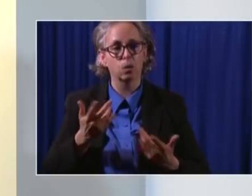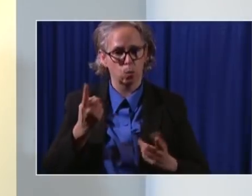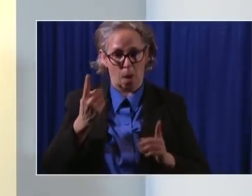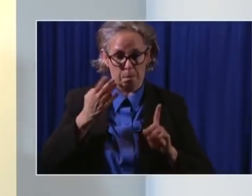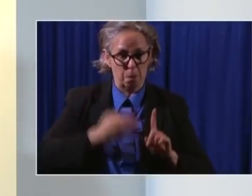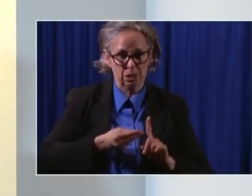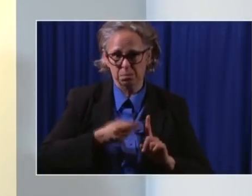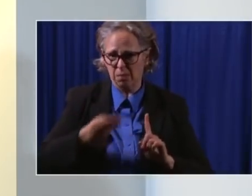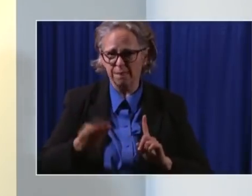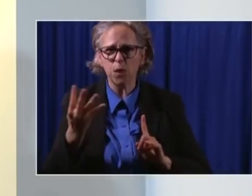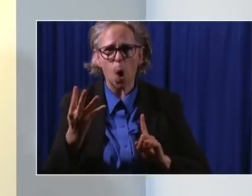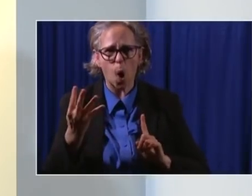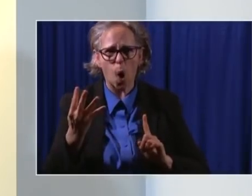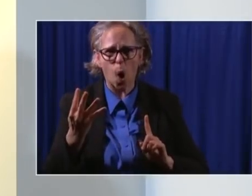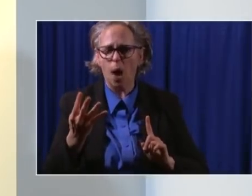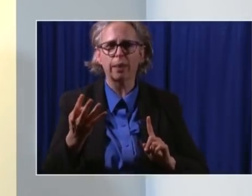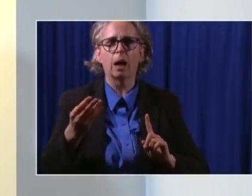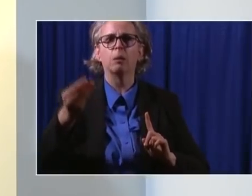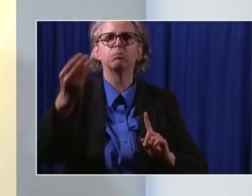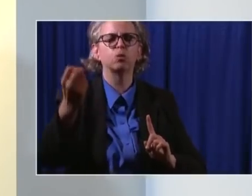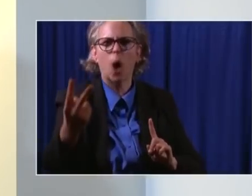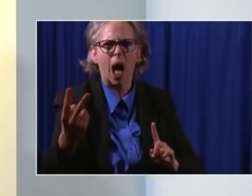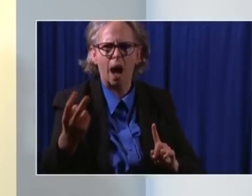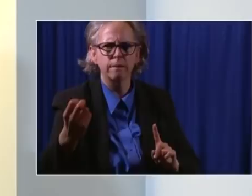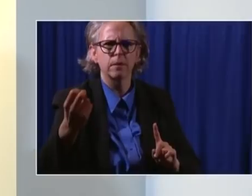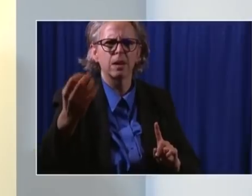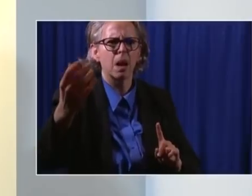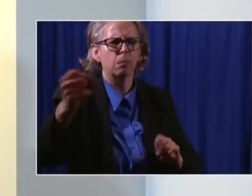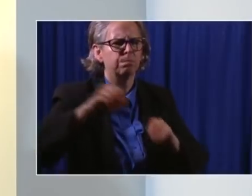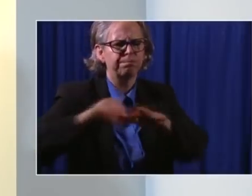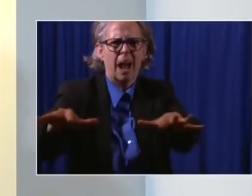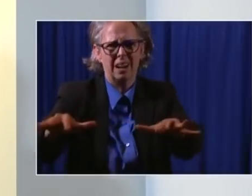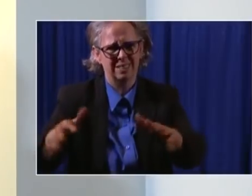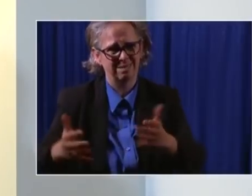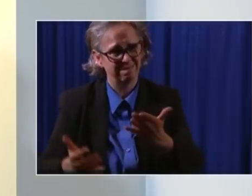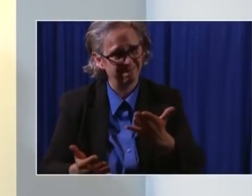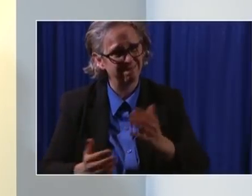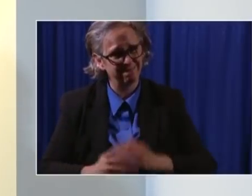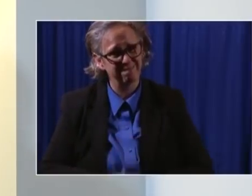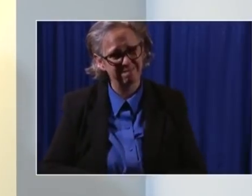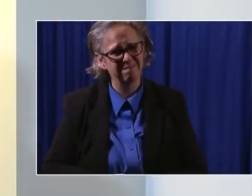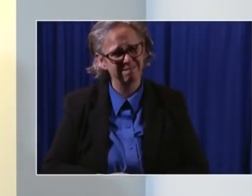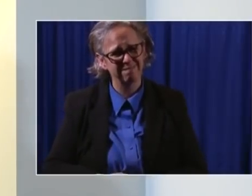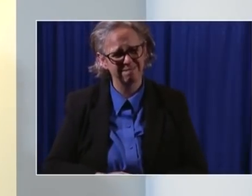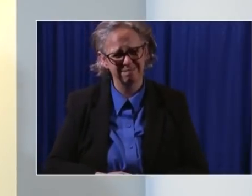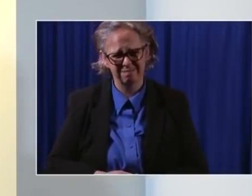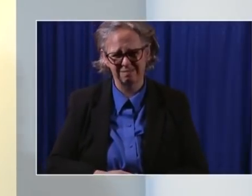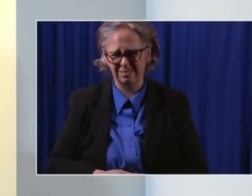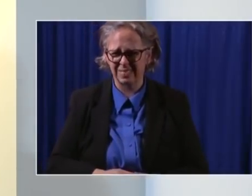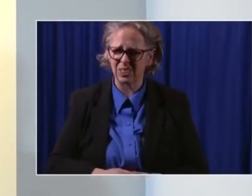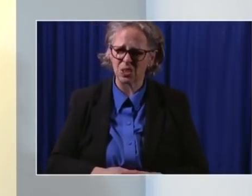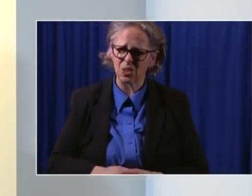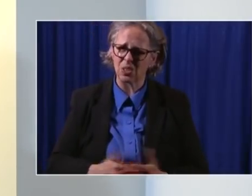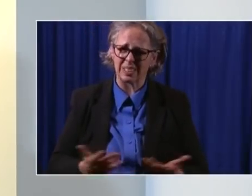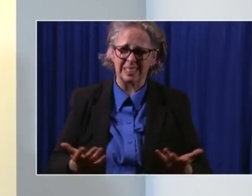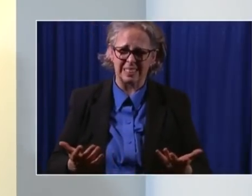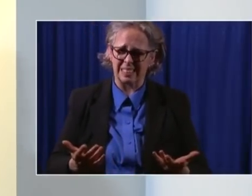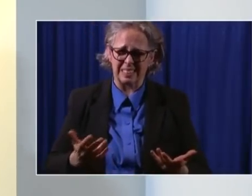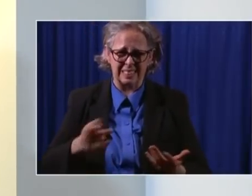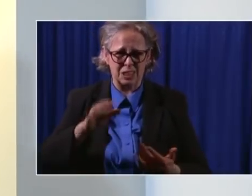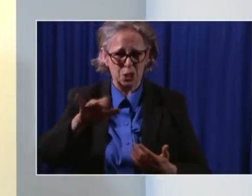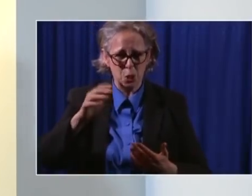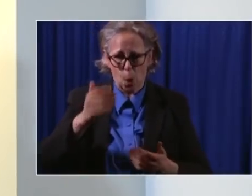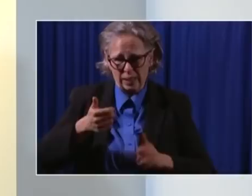and it can spread pretty quickly. So it's just everybody in their personal